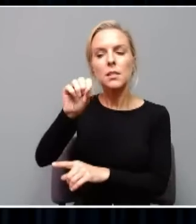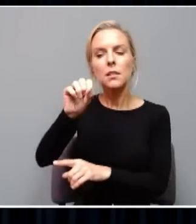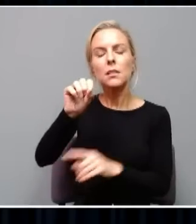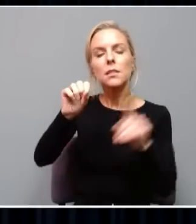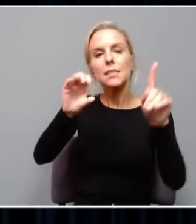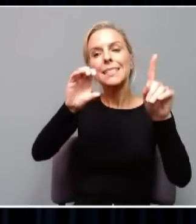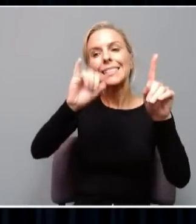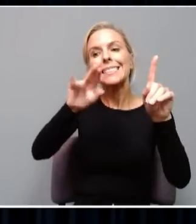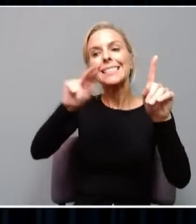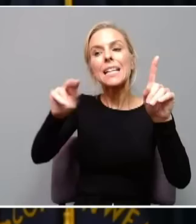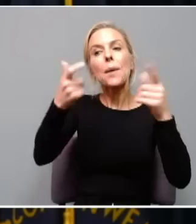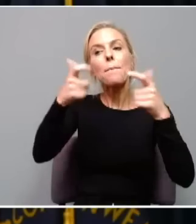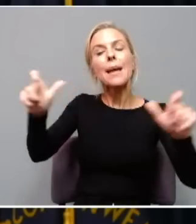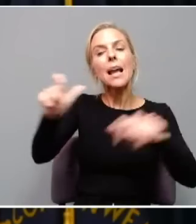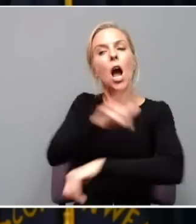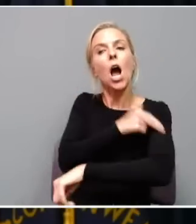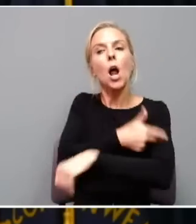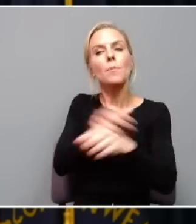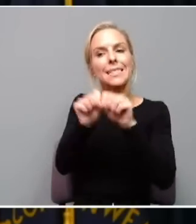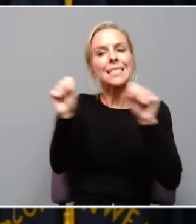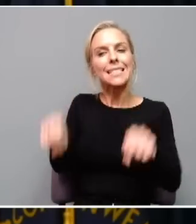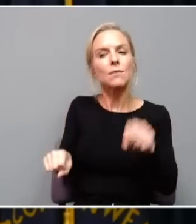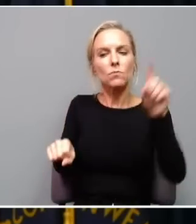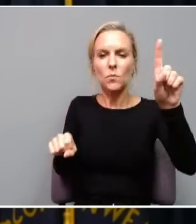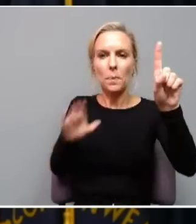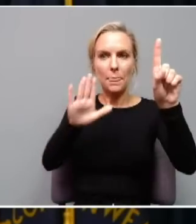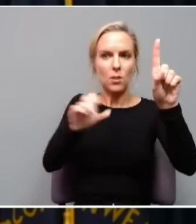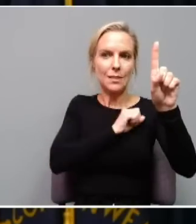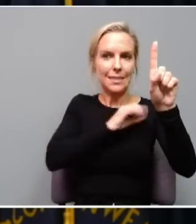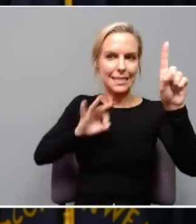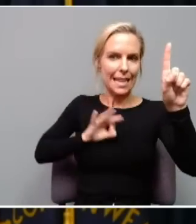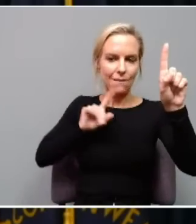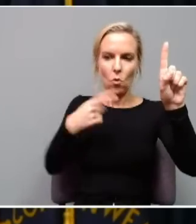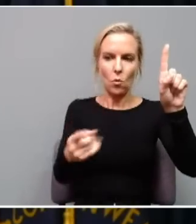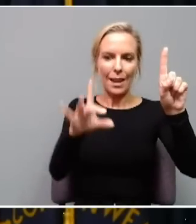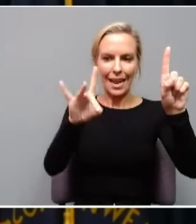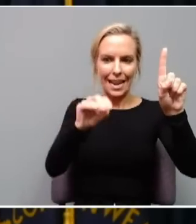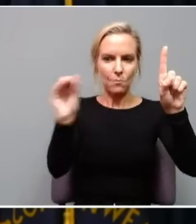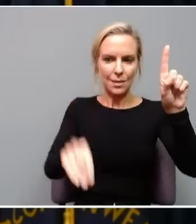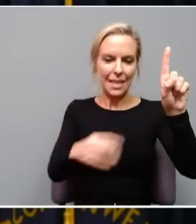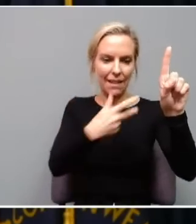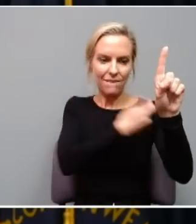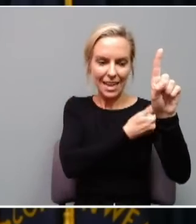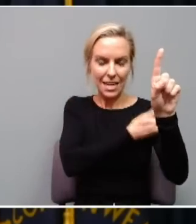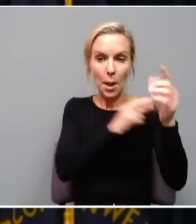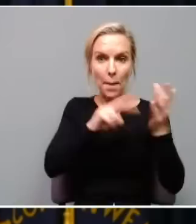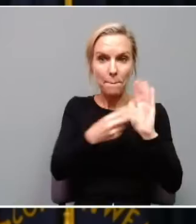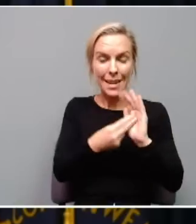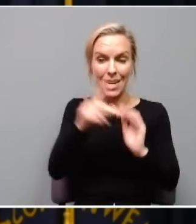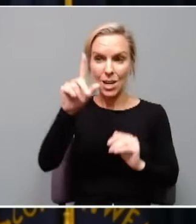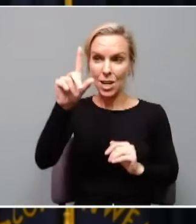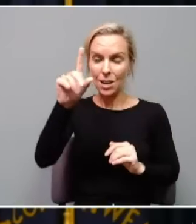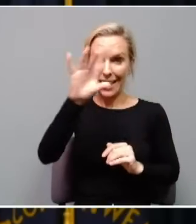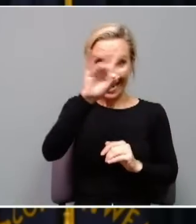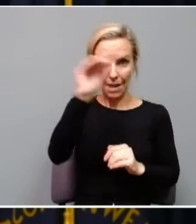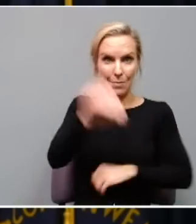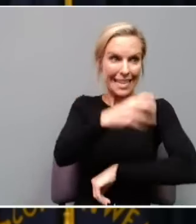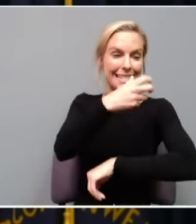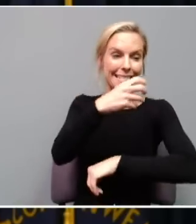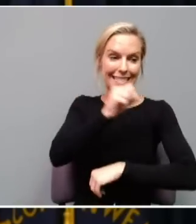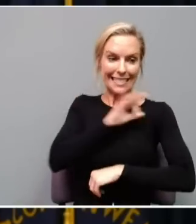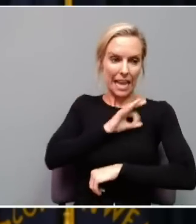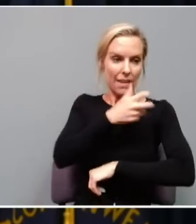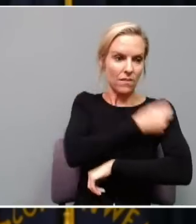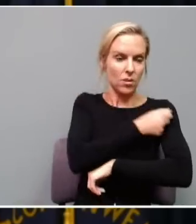biggest hospital system says their staff is only 80% vaccinated. So that means 20% of their staff might have to not be able